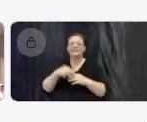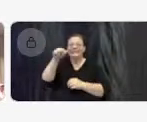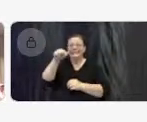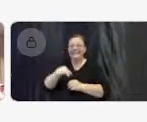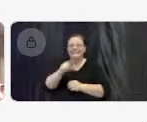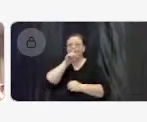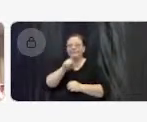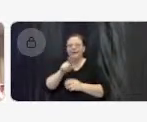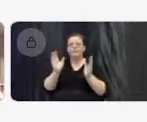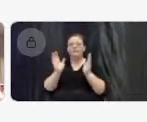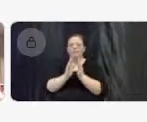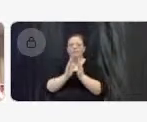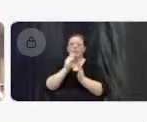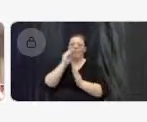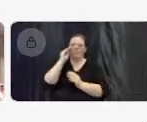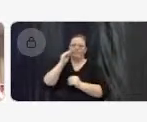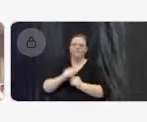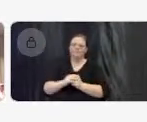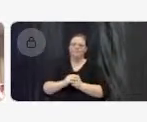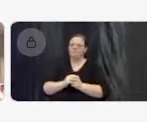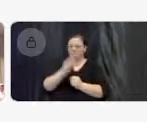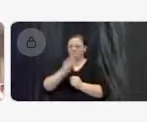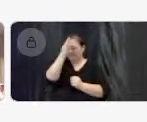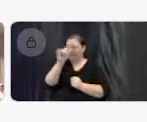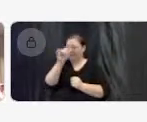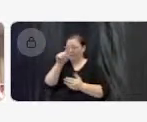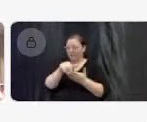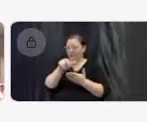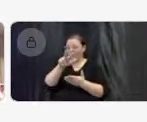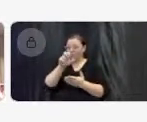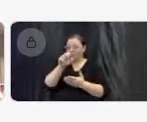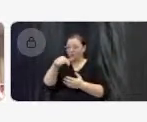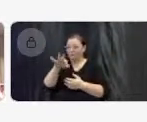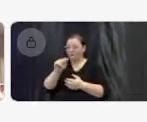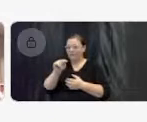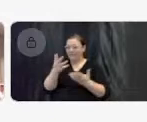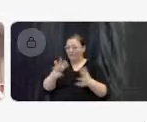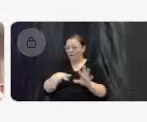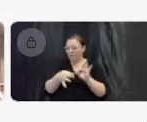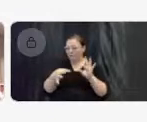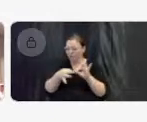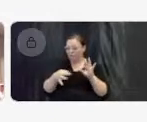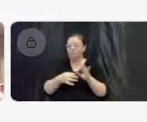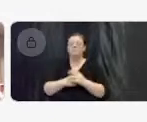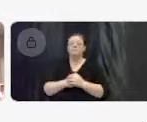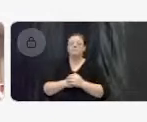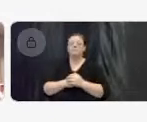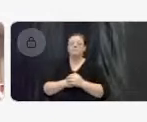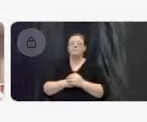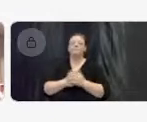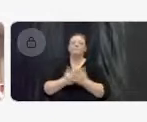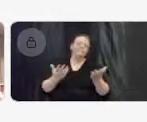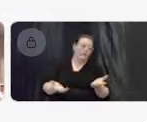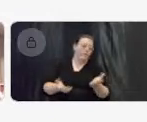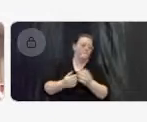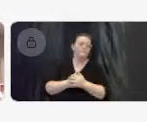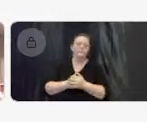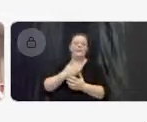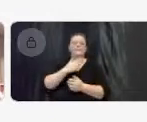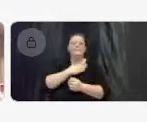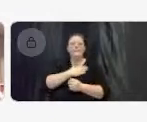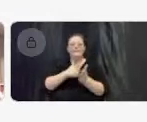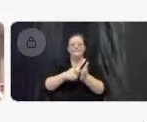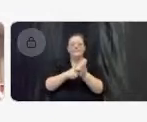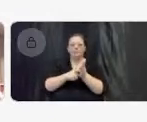a very small home. It's barely 1,300 square feet, as I mentioned. Even so, my